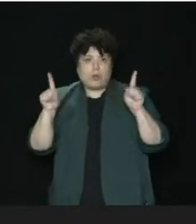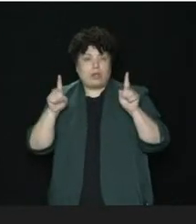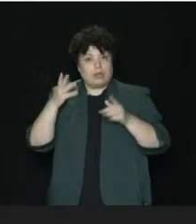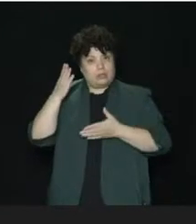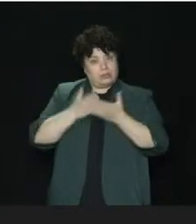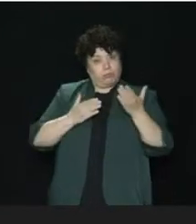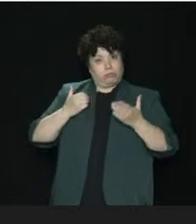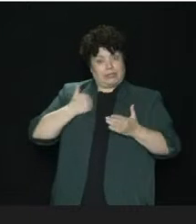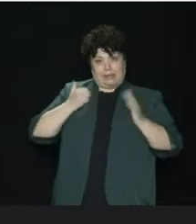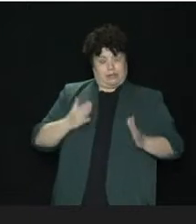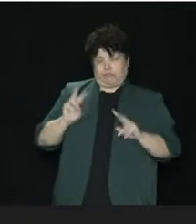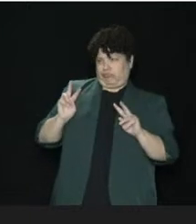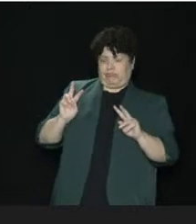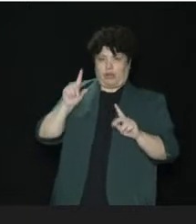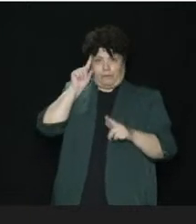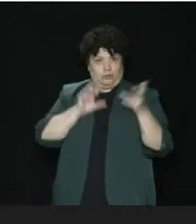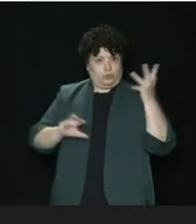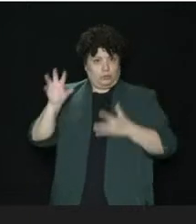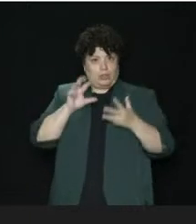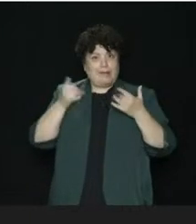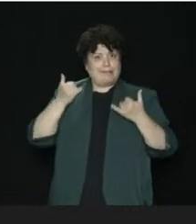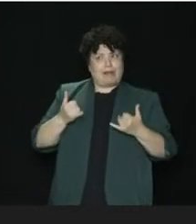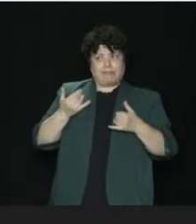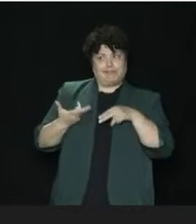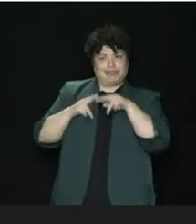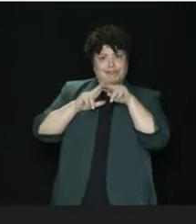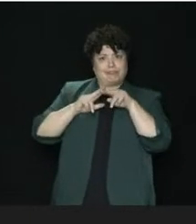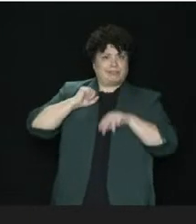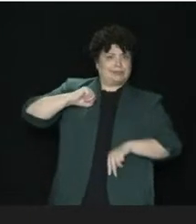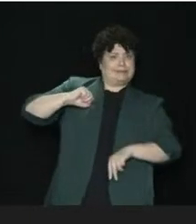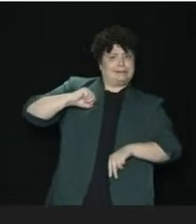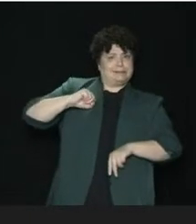vaccine hesitant in the middle of this pandemic.